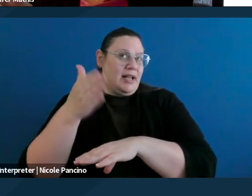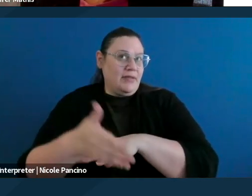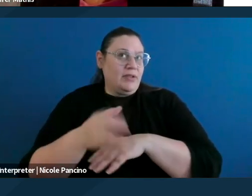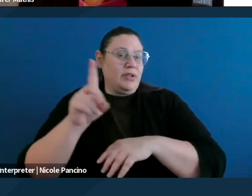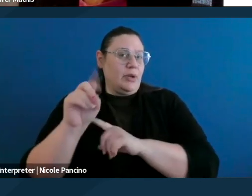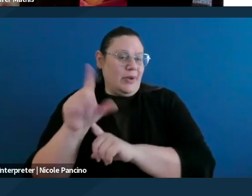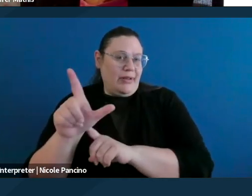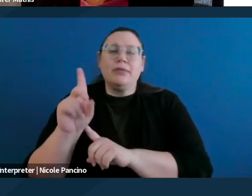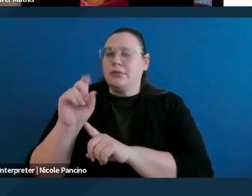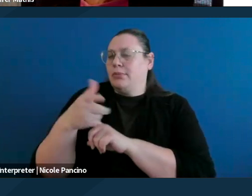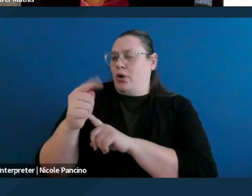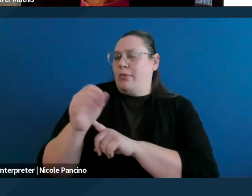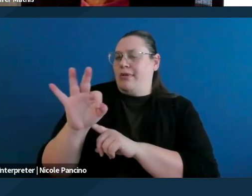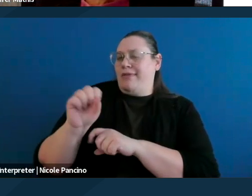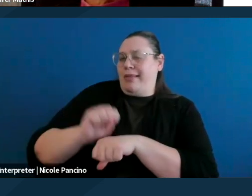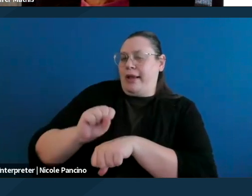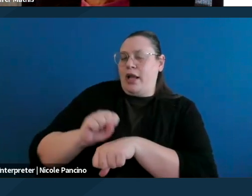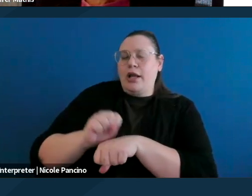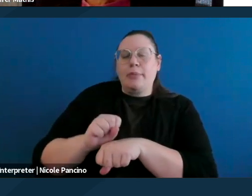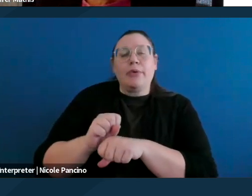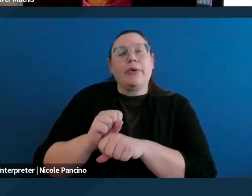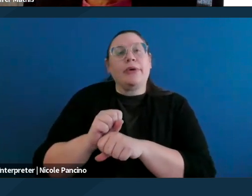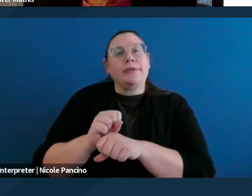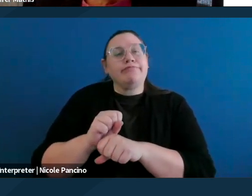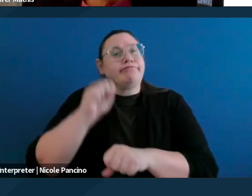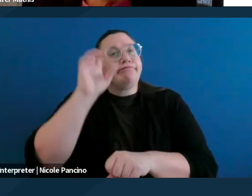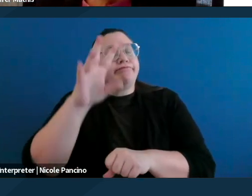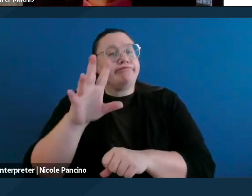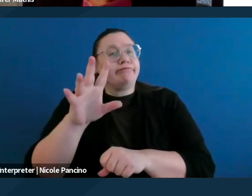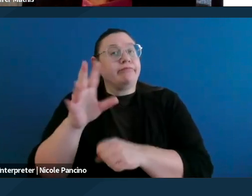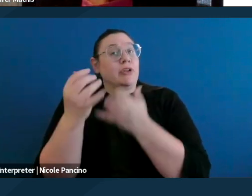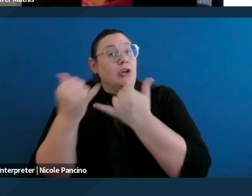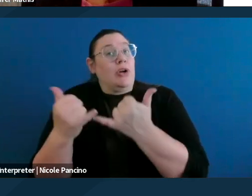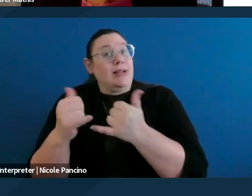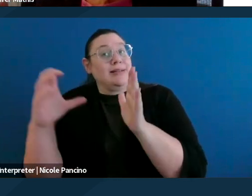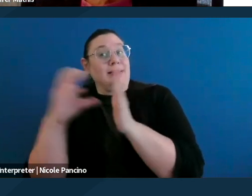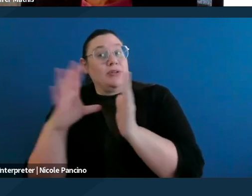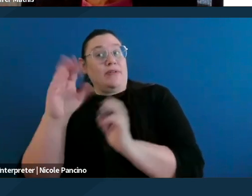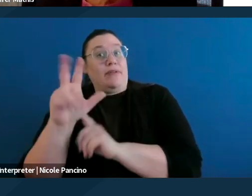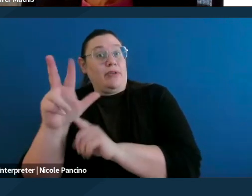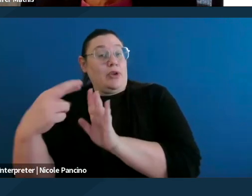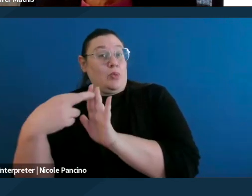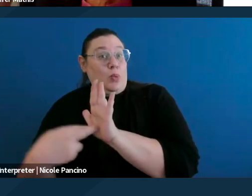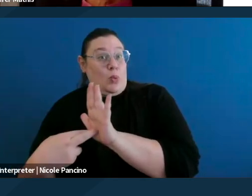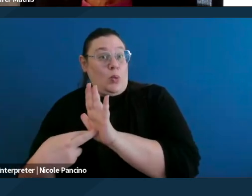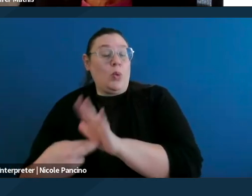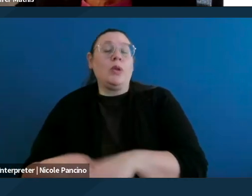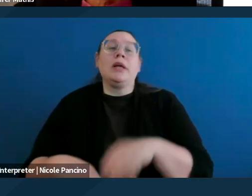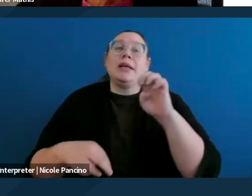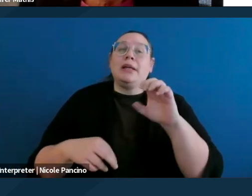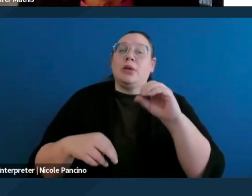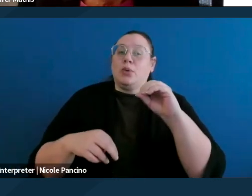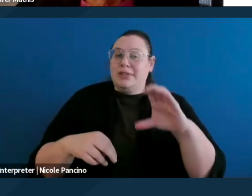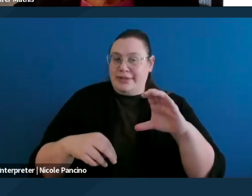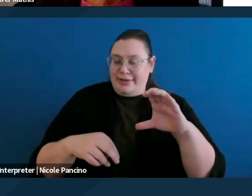the Department of Labor, issued its updated Section 503 rule, the EEOC issued